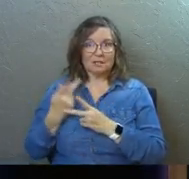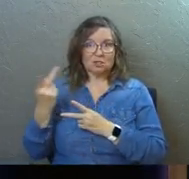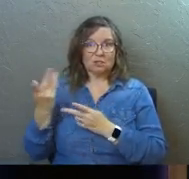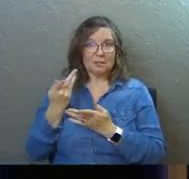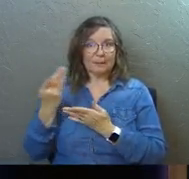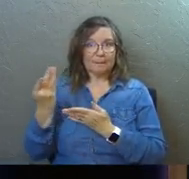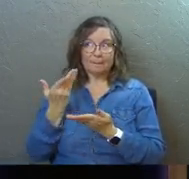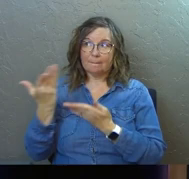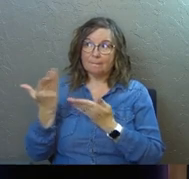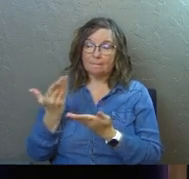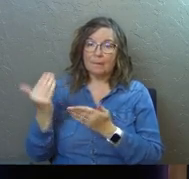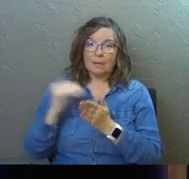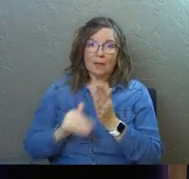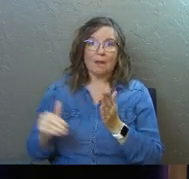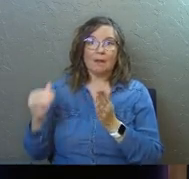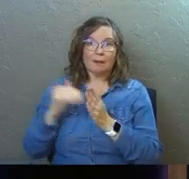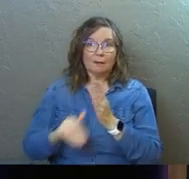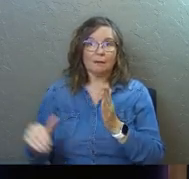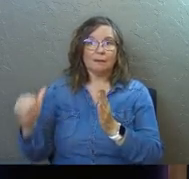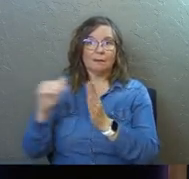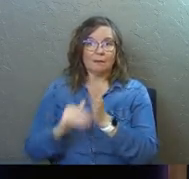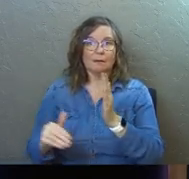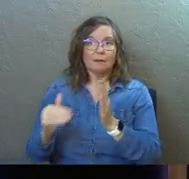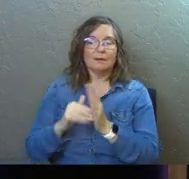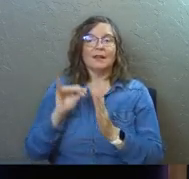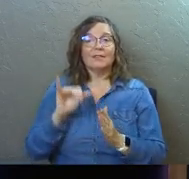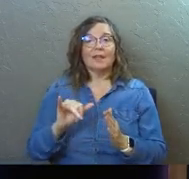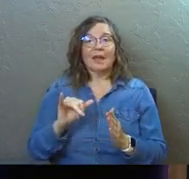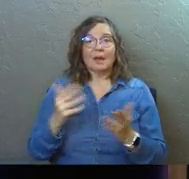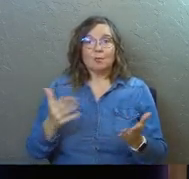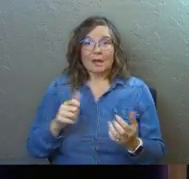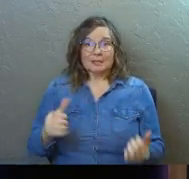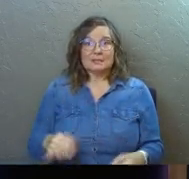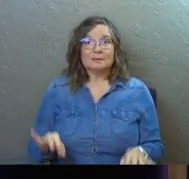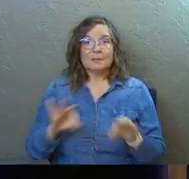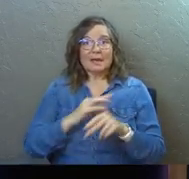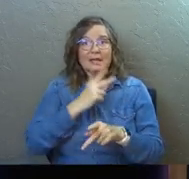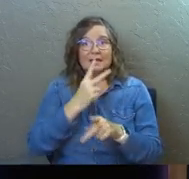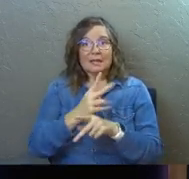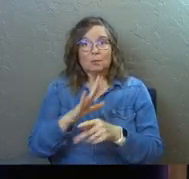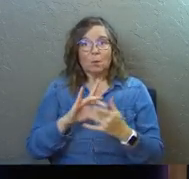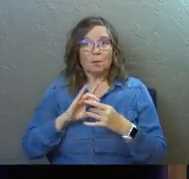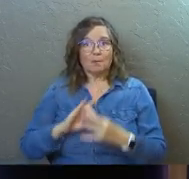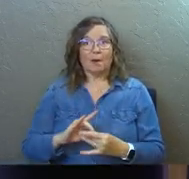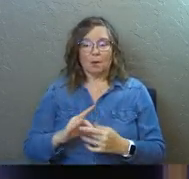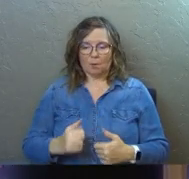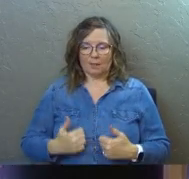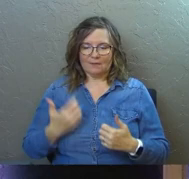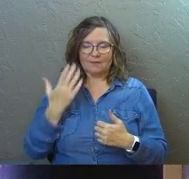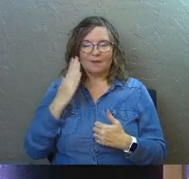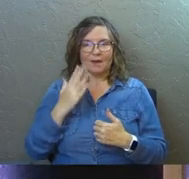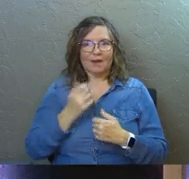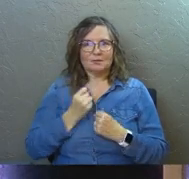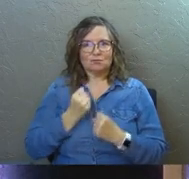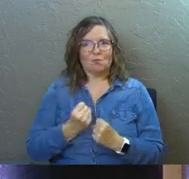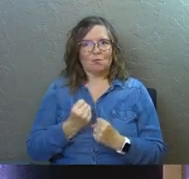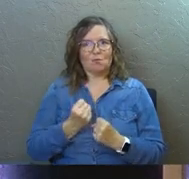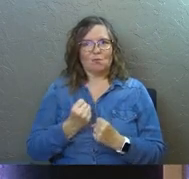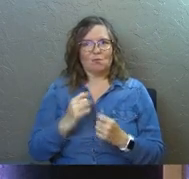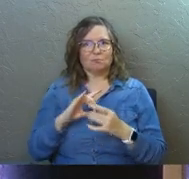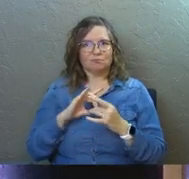you have with him over and over and over again? See, that presence matters. It keeps your bonds with the living God